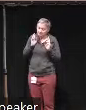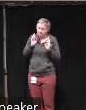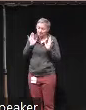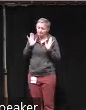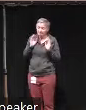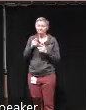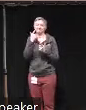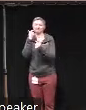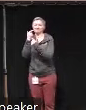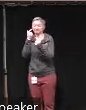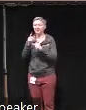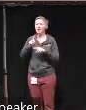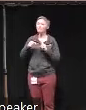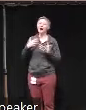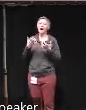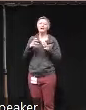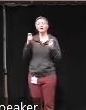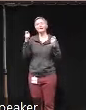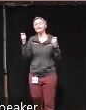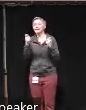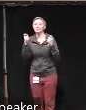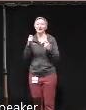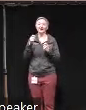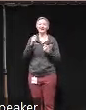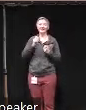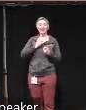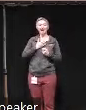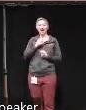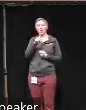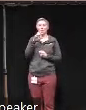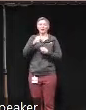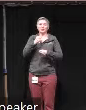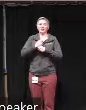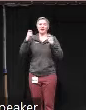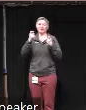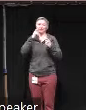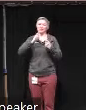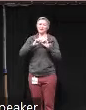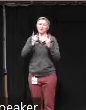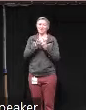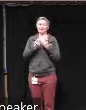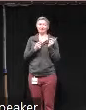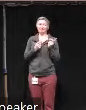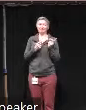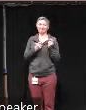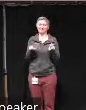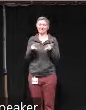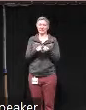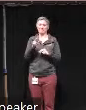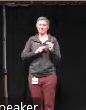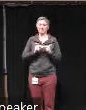I don't want to be celebrating 100th anniversary of our department in the same